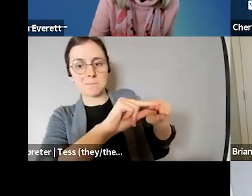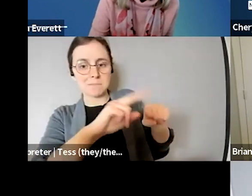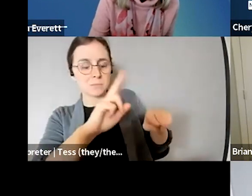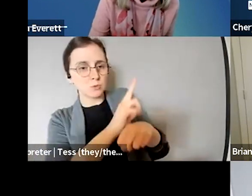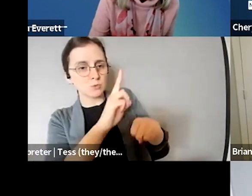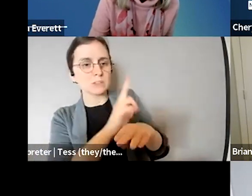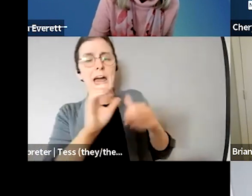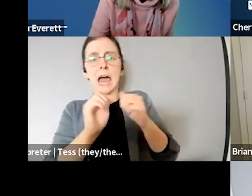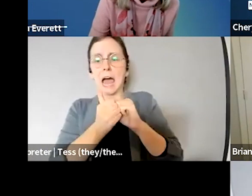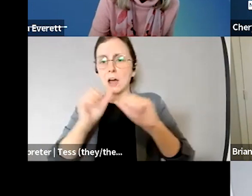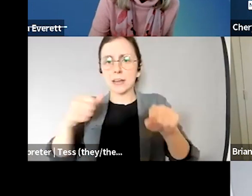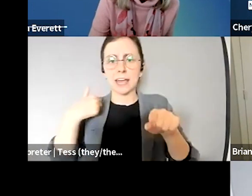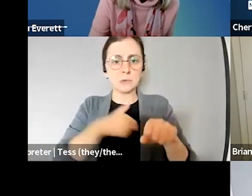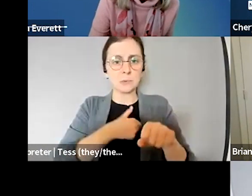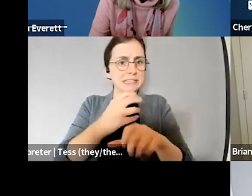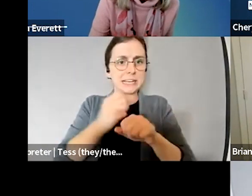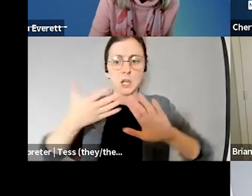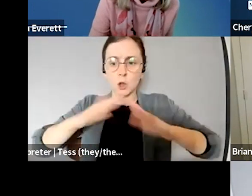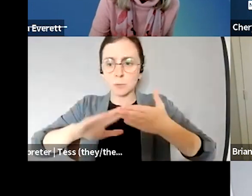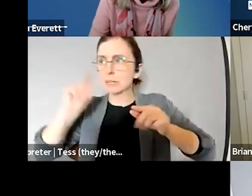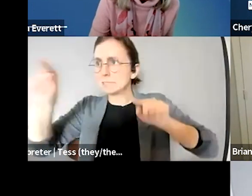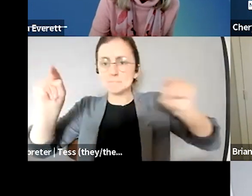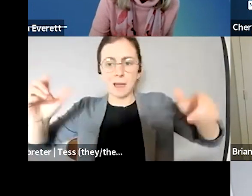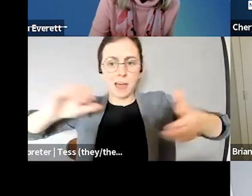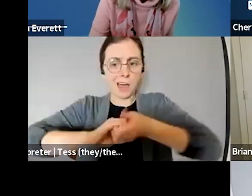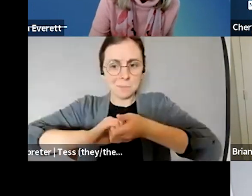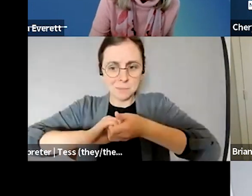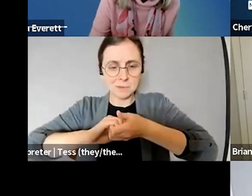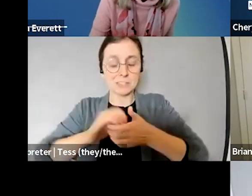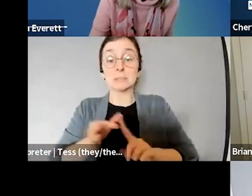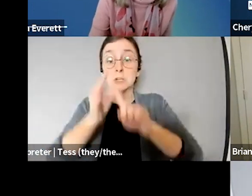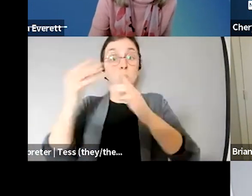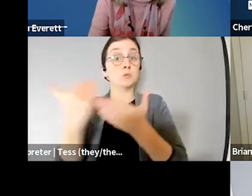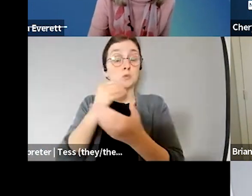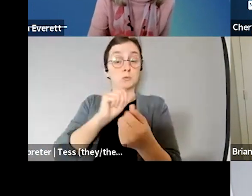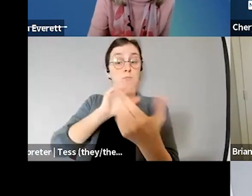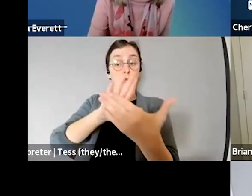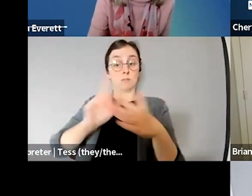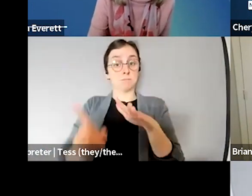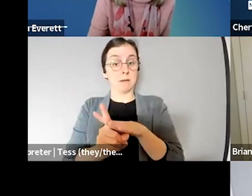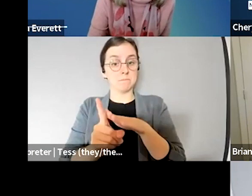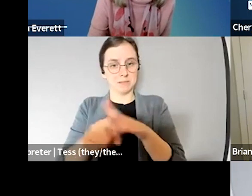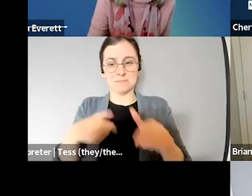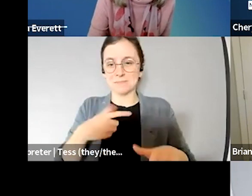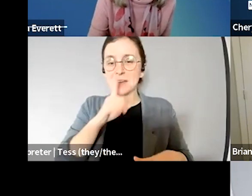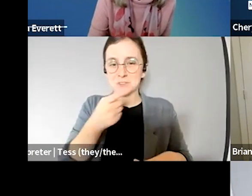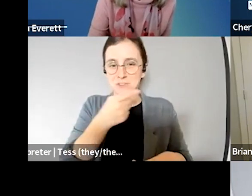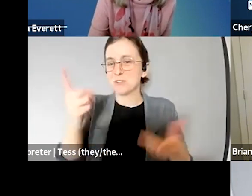or how can we do that, especially with some of these new ways emerging? I know that you're probably already thinking about that because everyone's